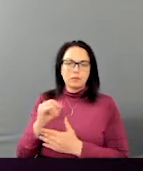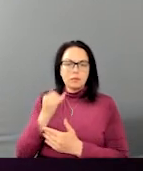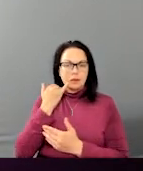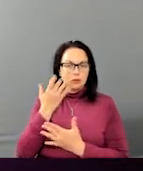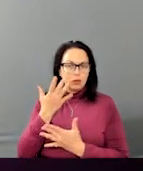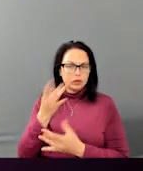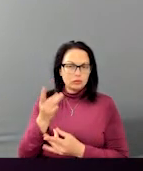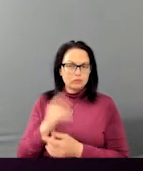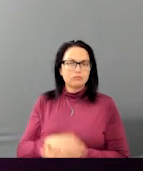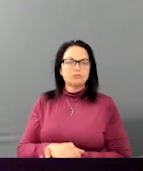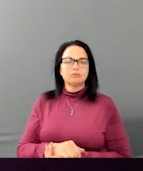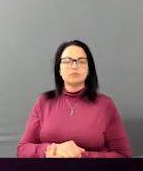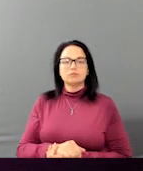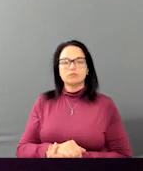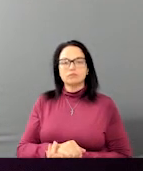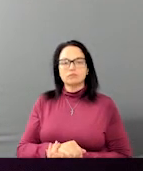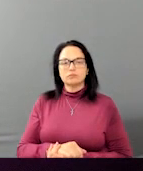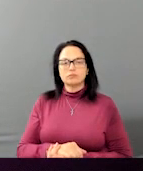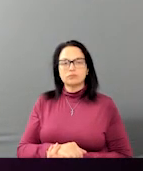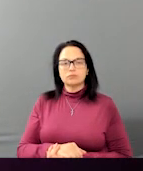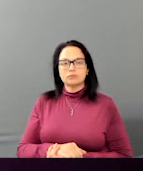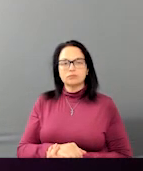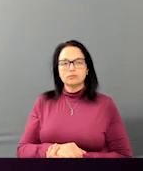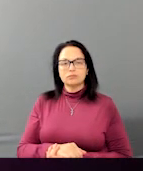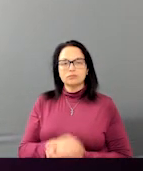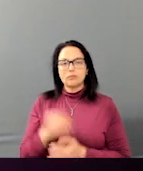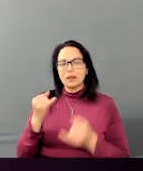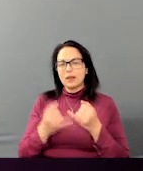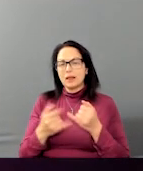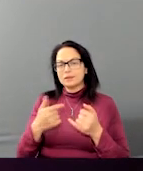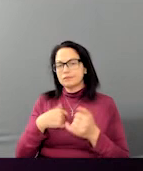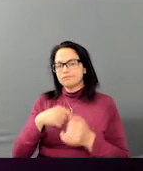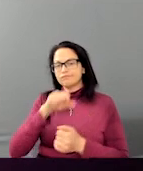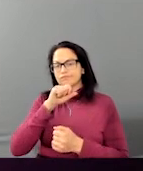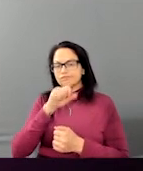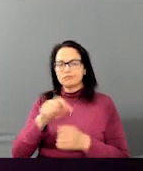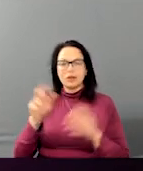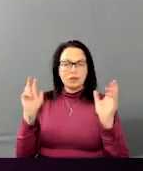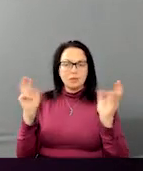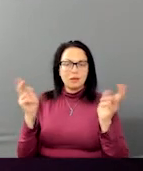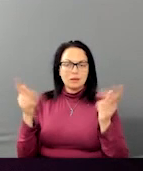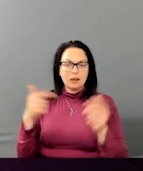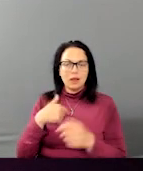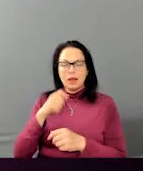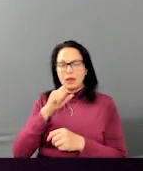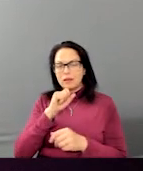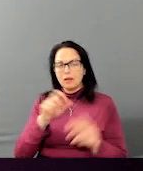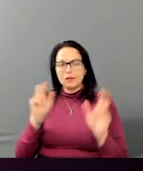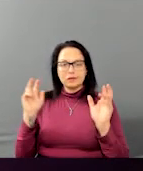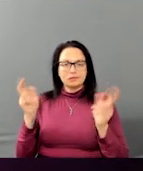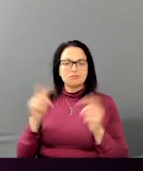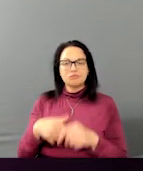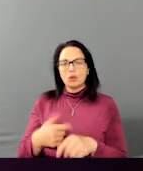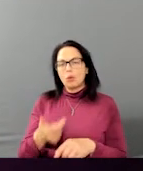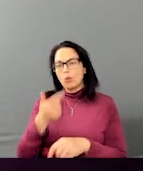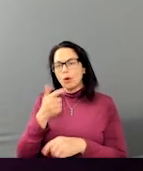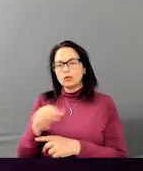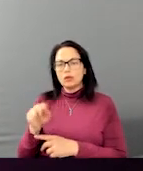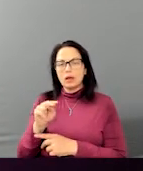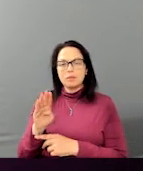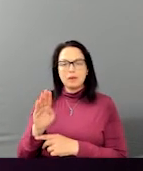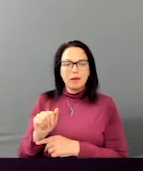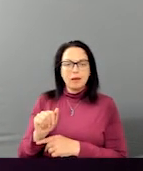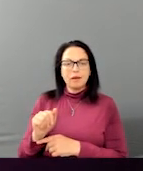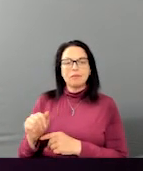find me. Cool, and lastly, I'm a huge basketball fan, okay? I love playing basketball, watching the NBA. The